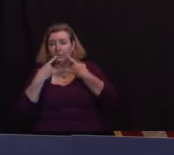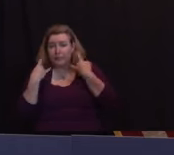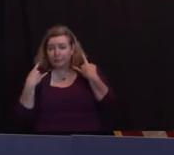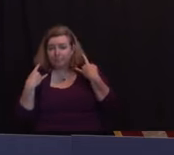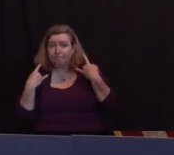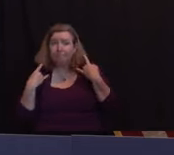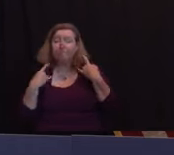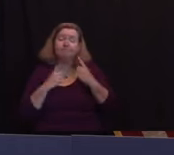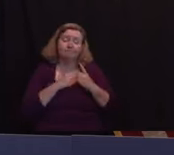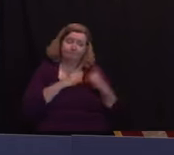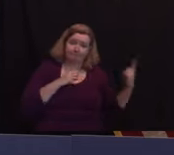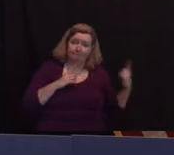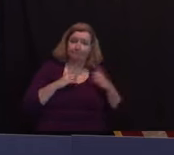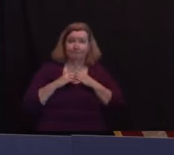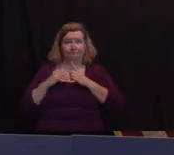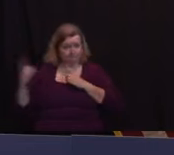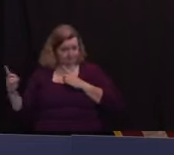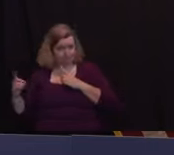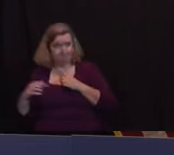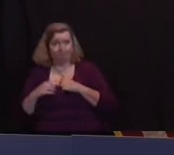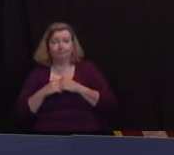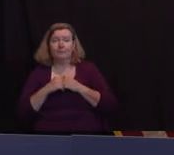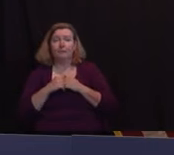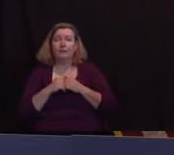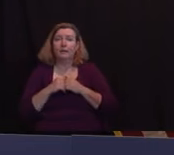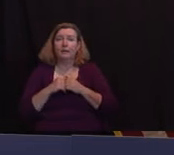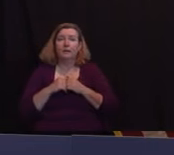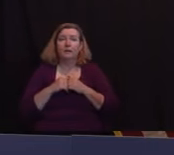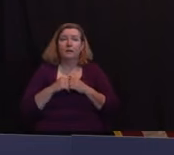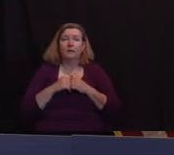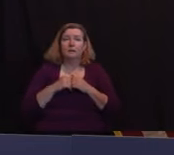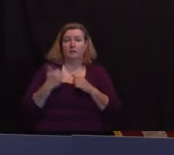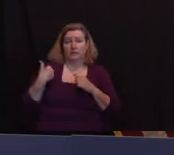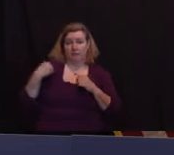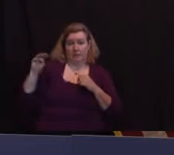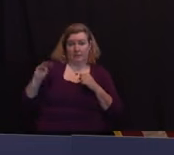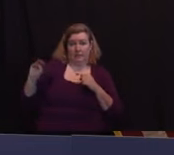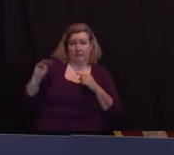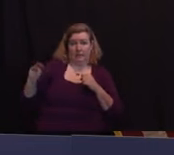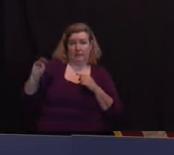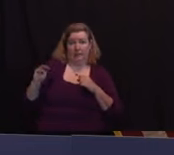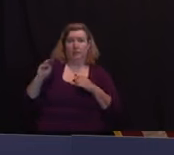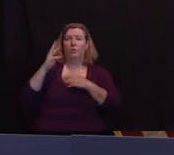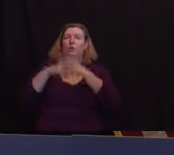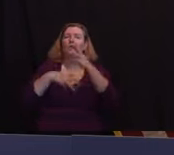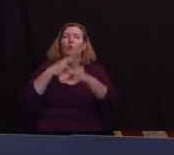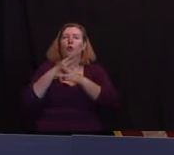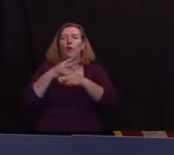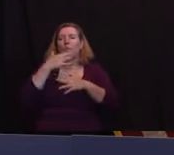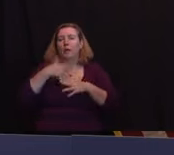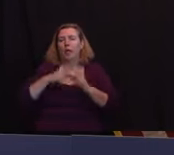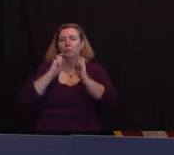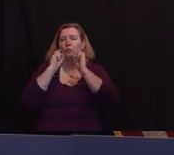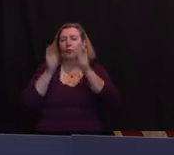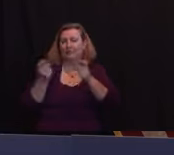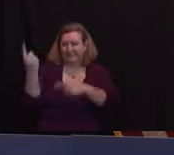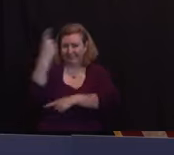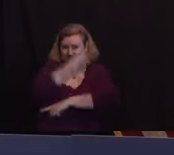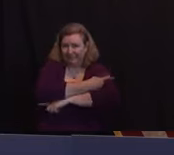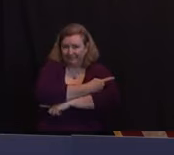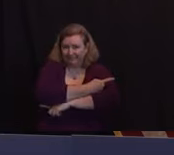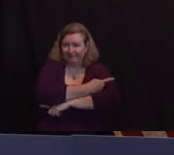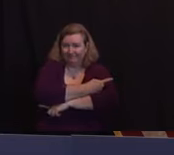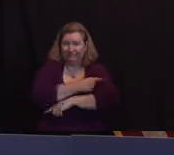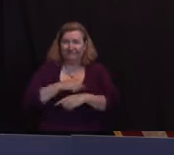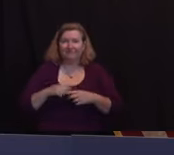In other news, Monday was World Blood Donor Day, which provides an opportunity to highlight the constant need for blood to help